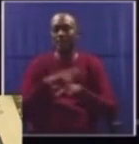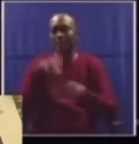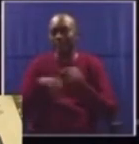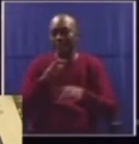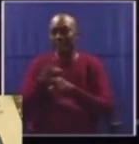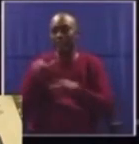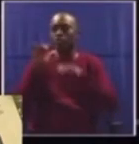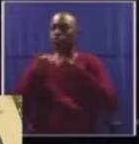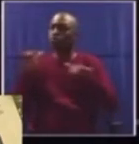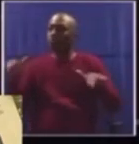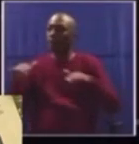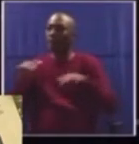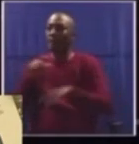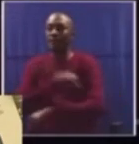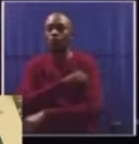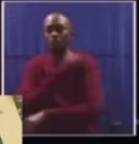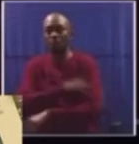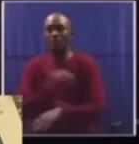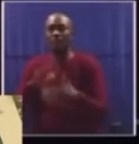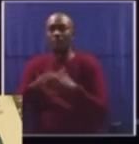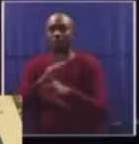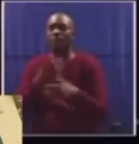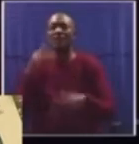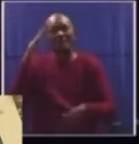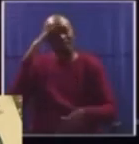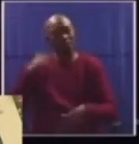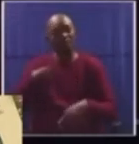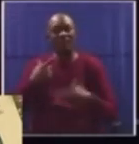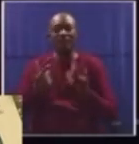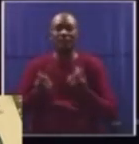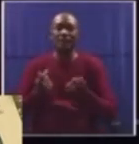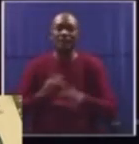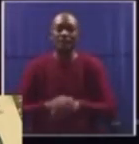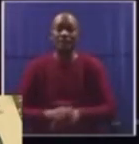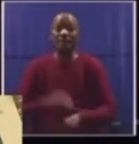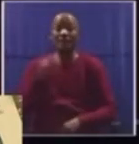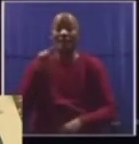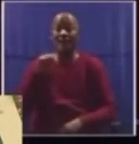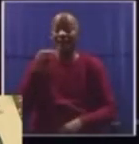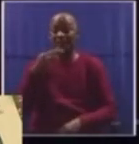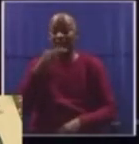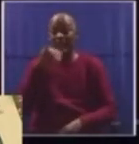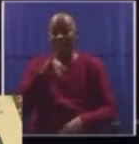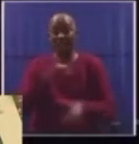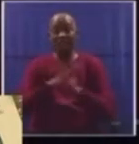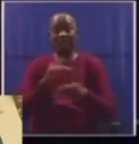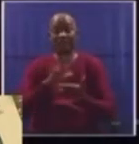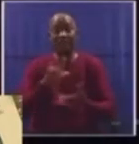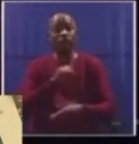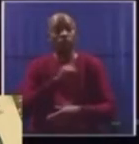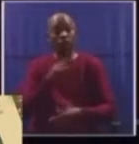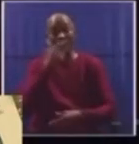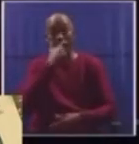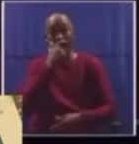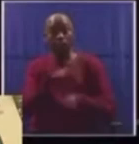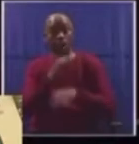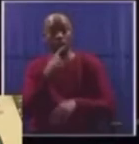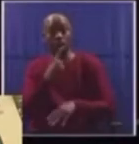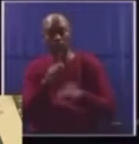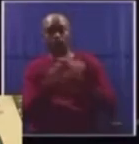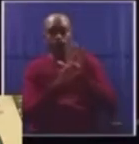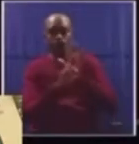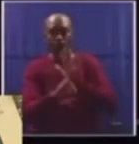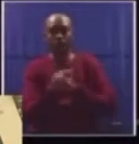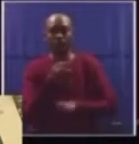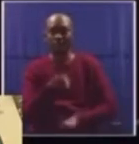public hospitals because they no longer have money. The NHI is a direct manifestation of what the Ramaphosa administration truly represents.